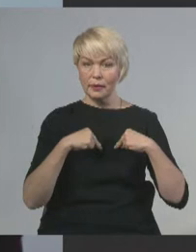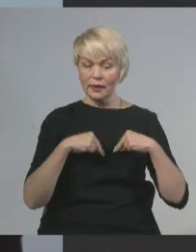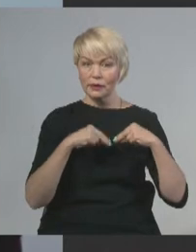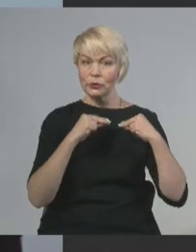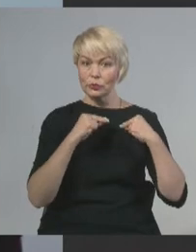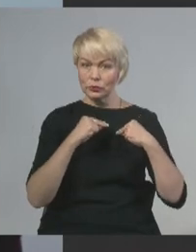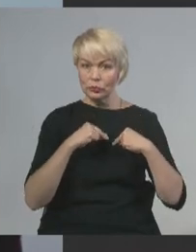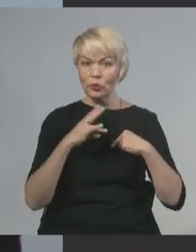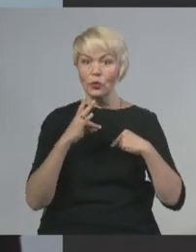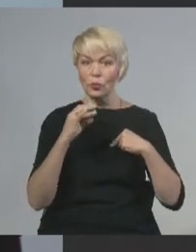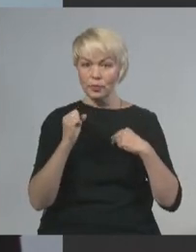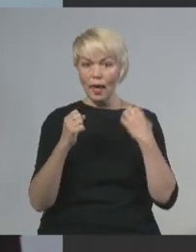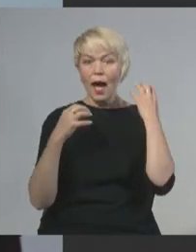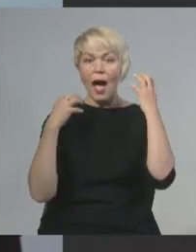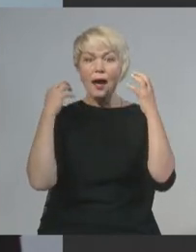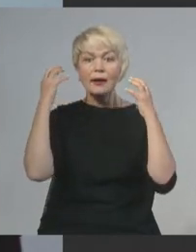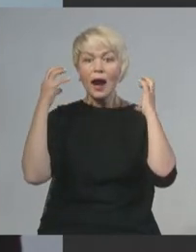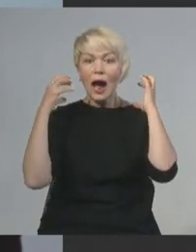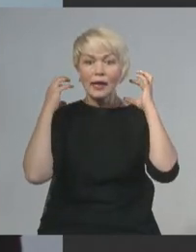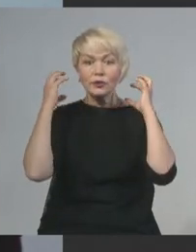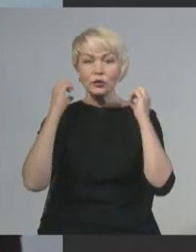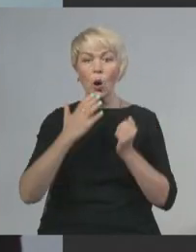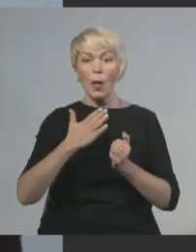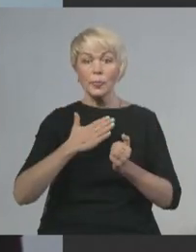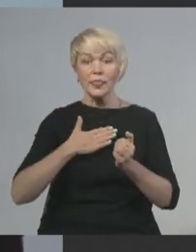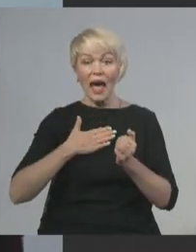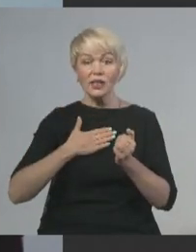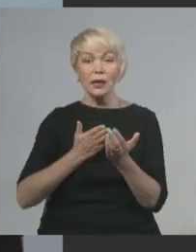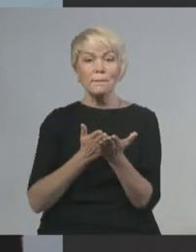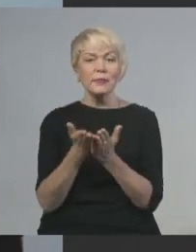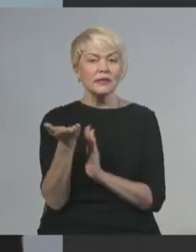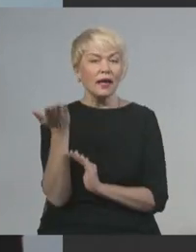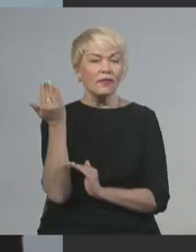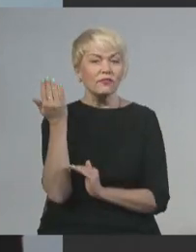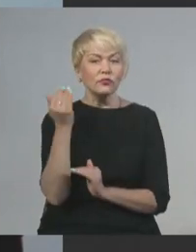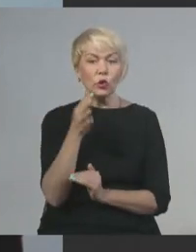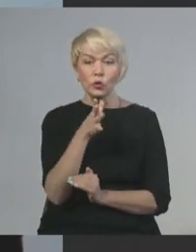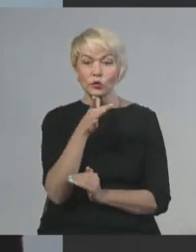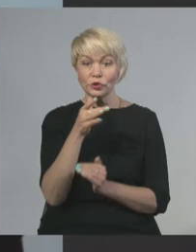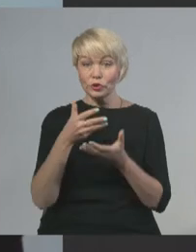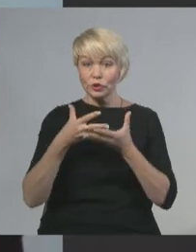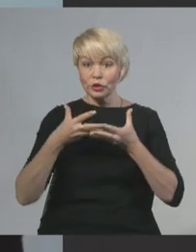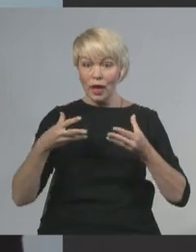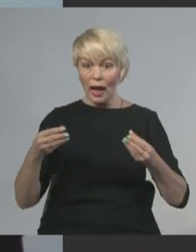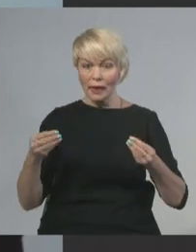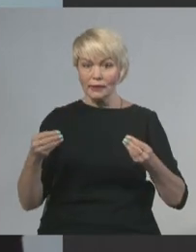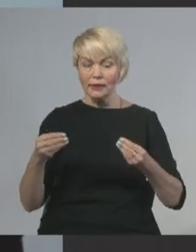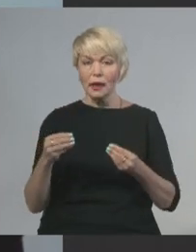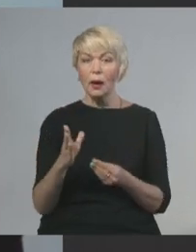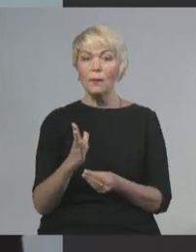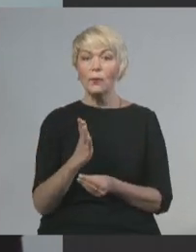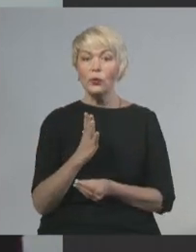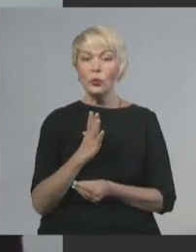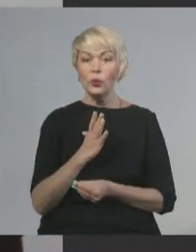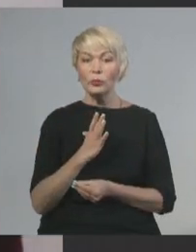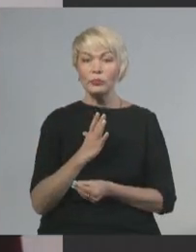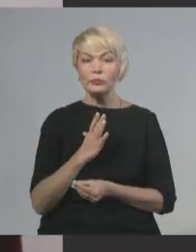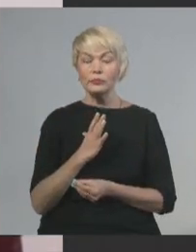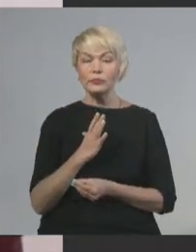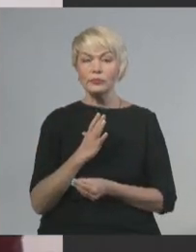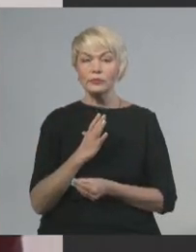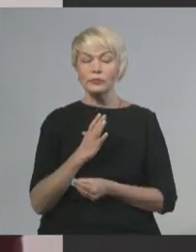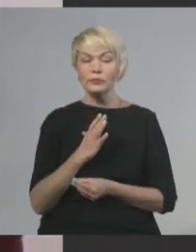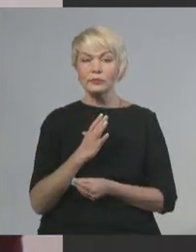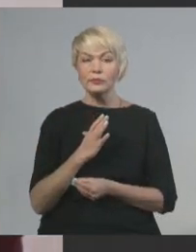and uh our mission in that moment was you to be you know the media which